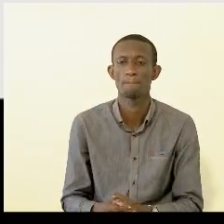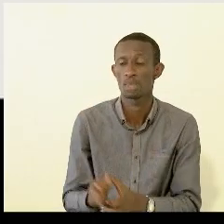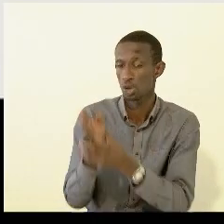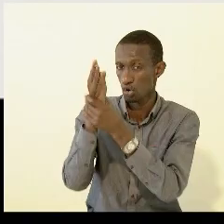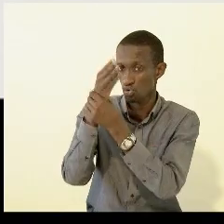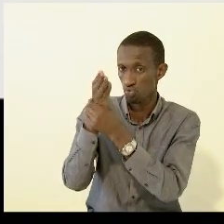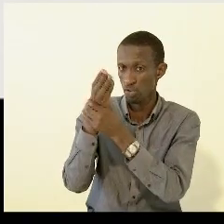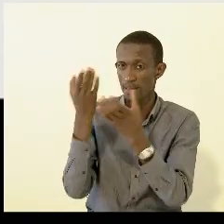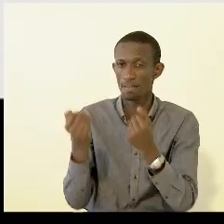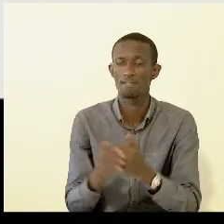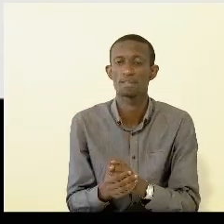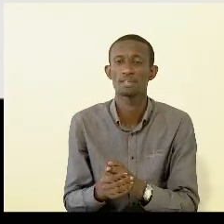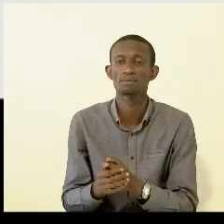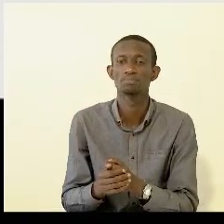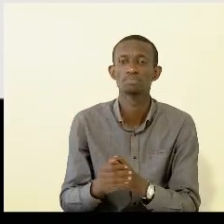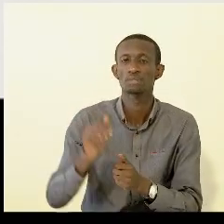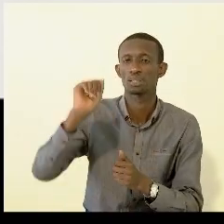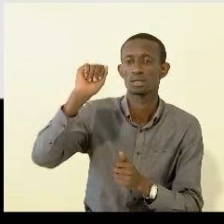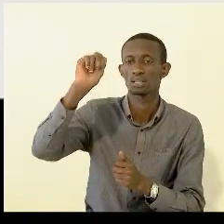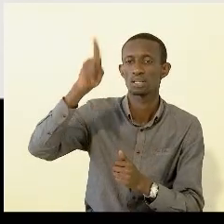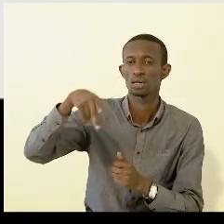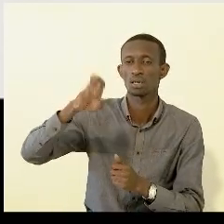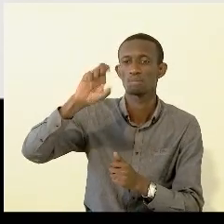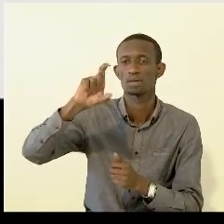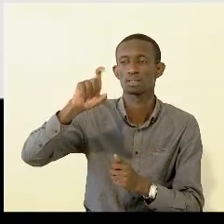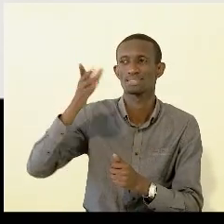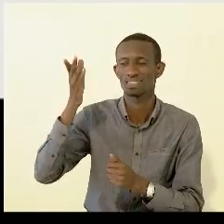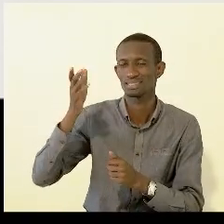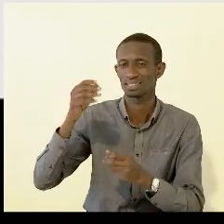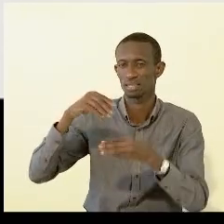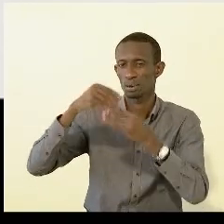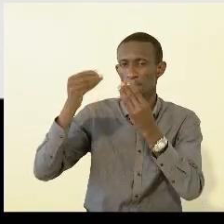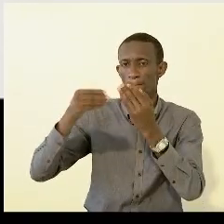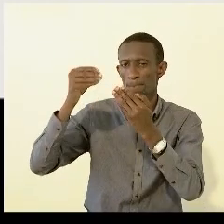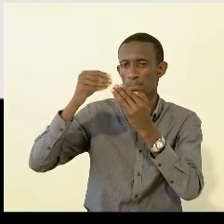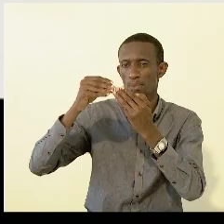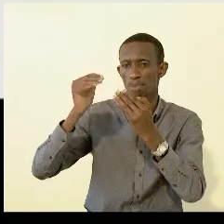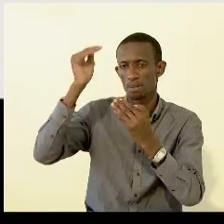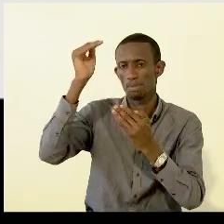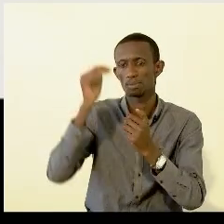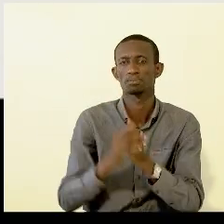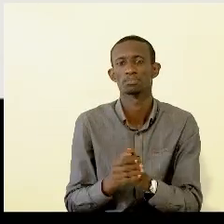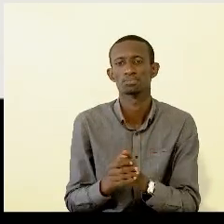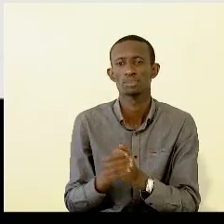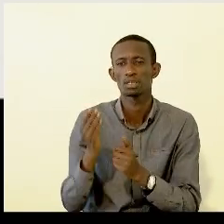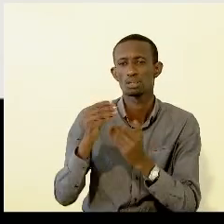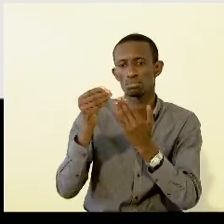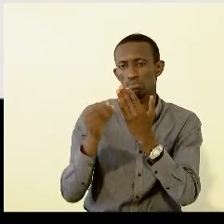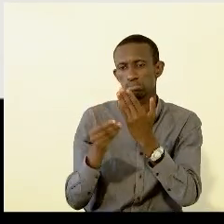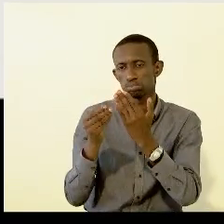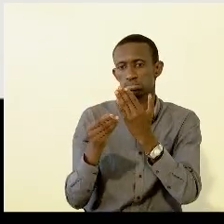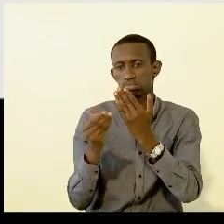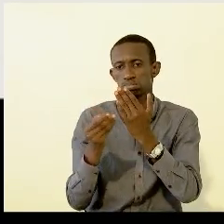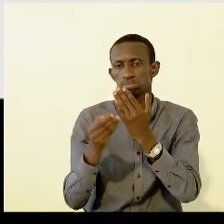has leaf apex, that is the upper part of the leaf. This leaf has midrib. Midrib